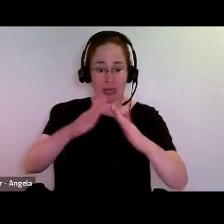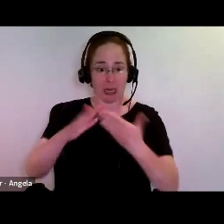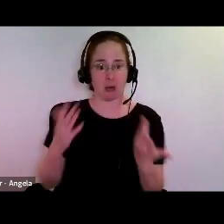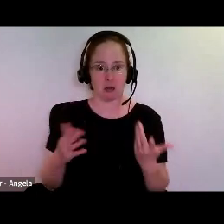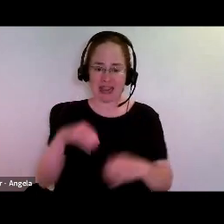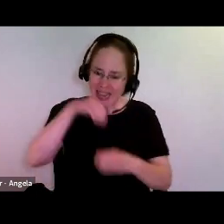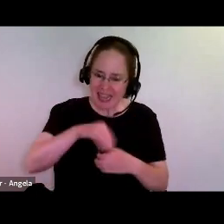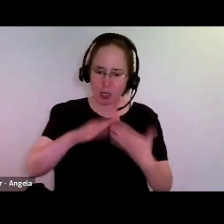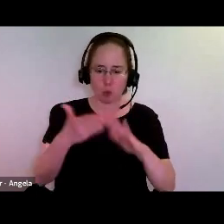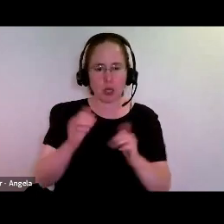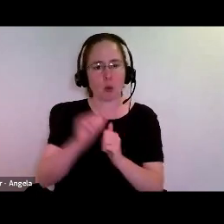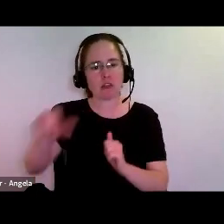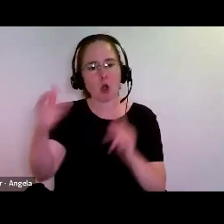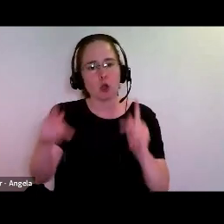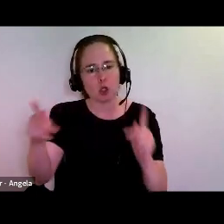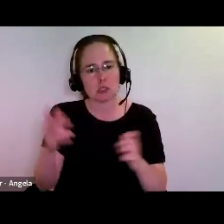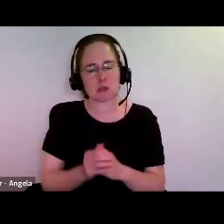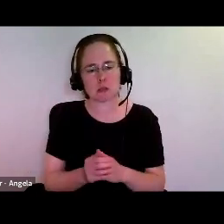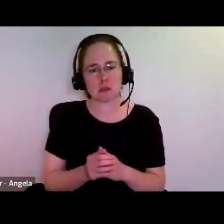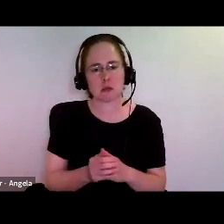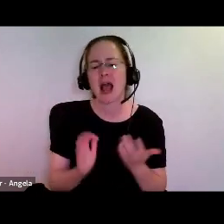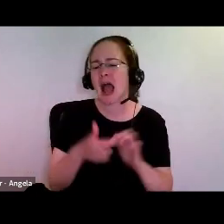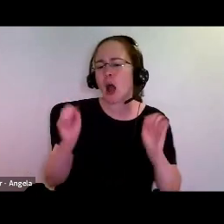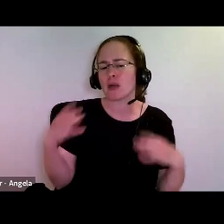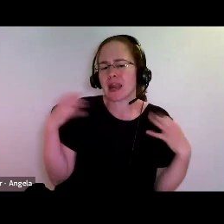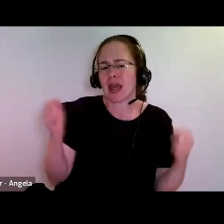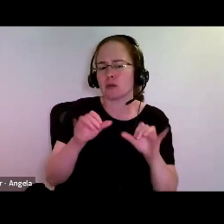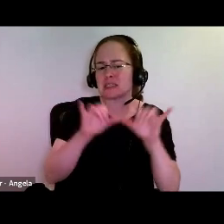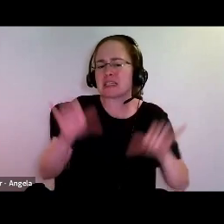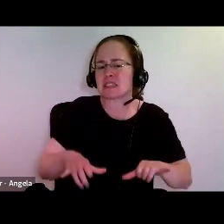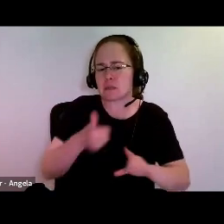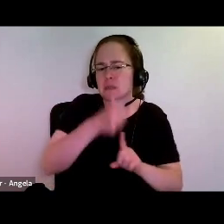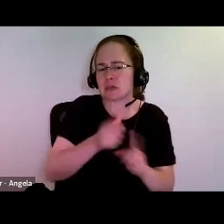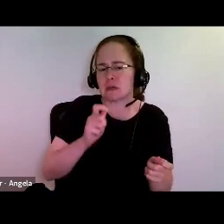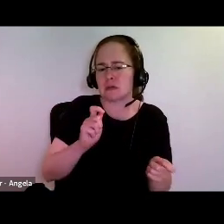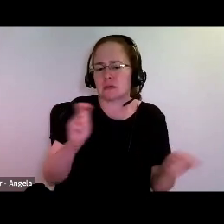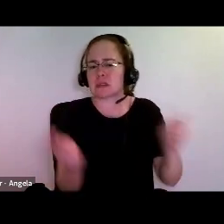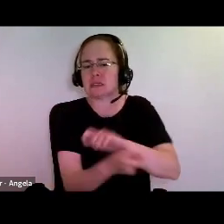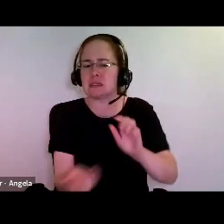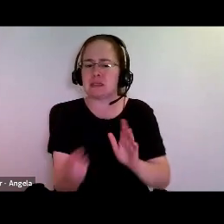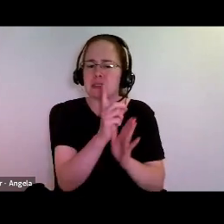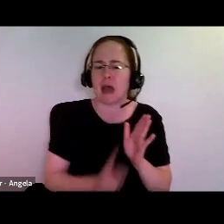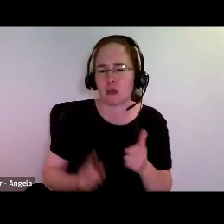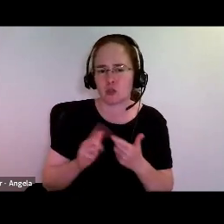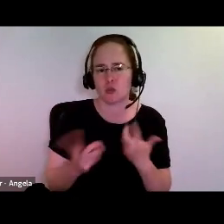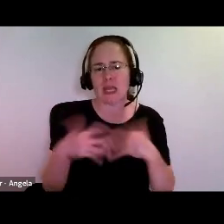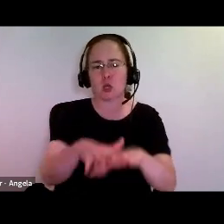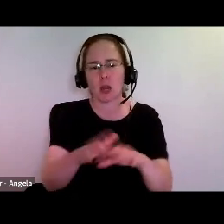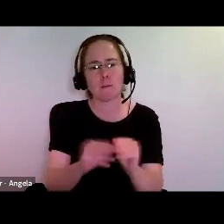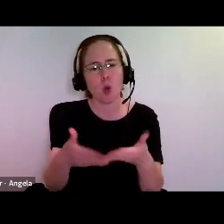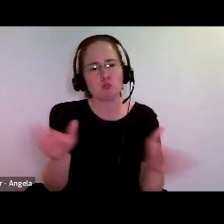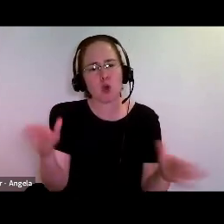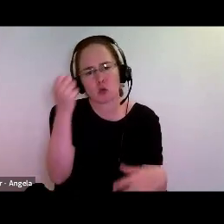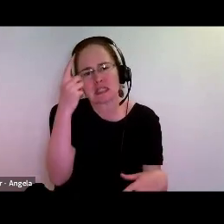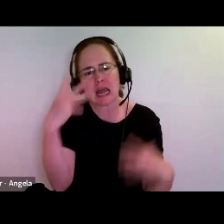community with others? And then how can health systems be redesigned to integrate a broader understanding of